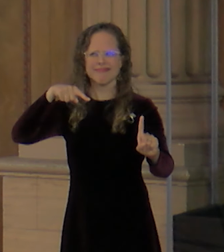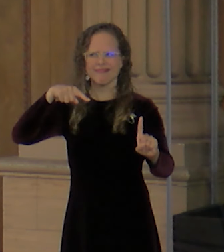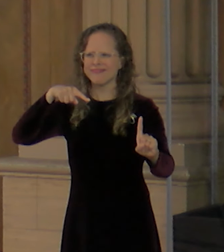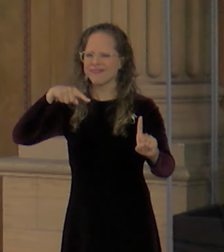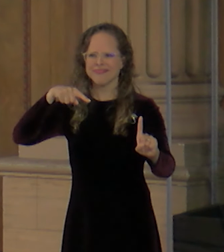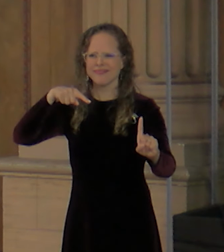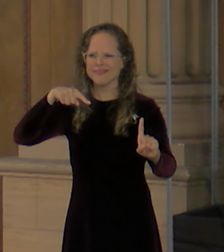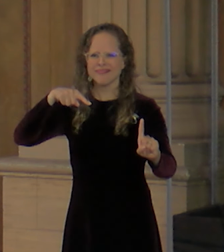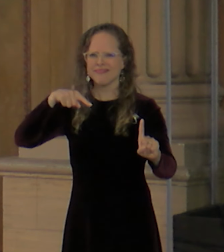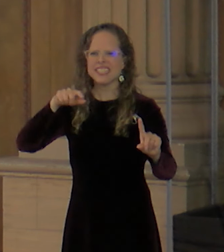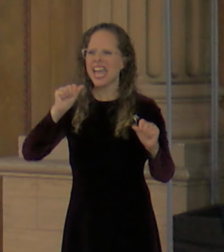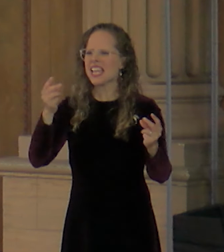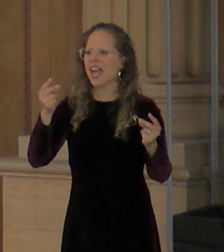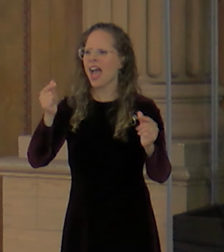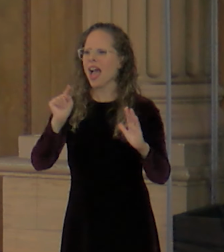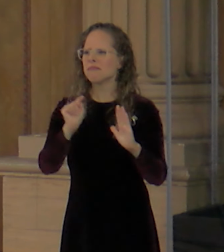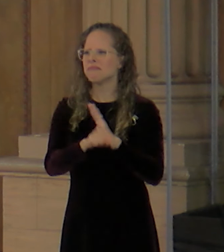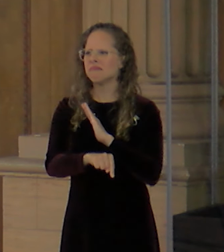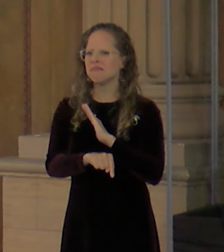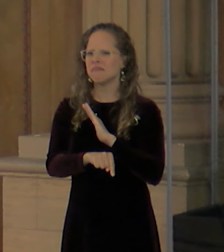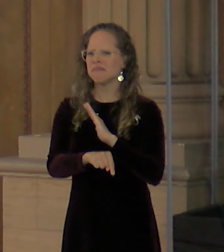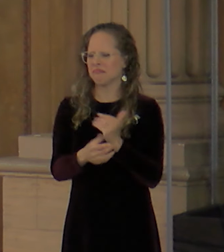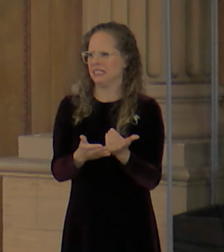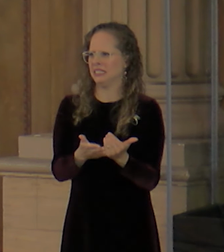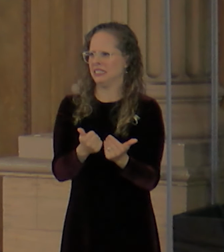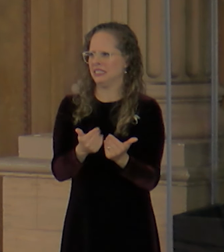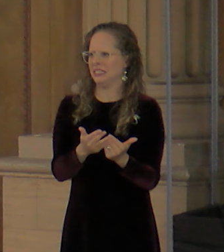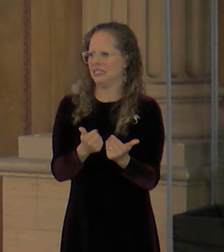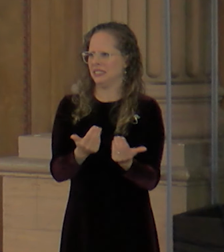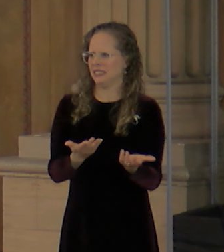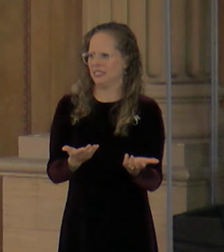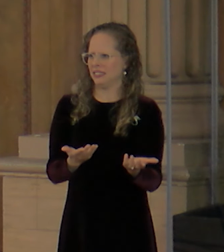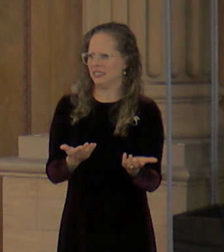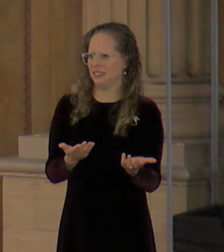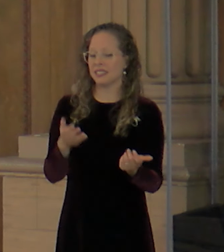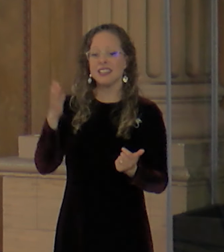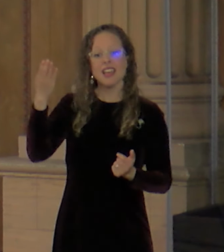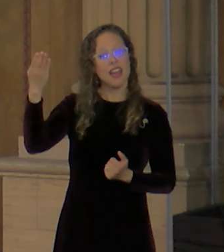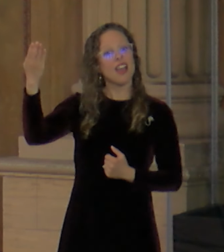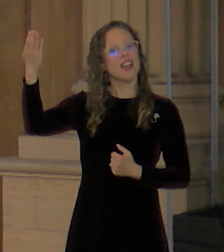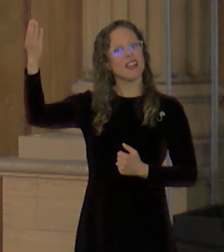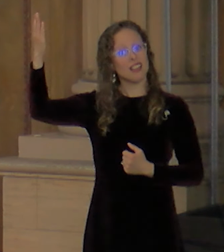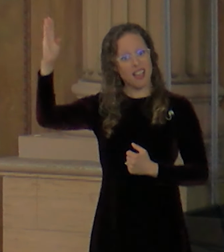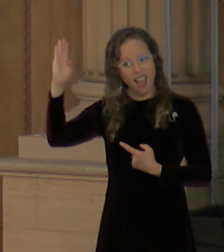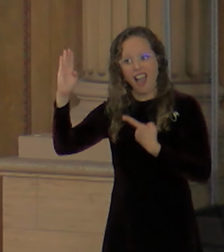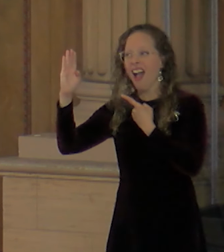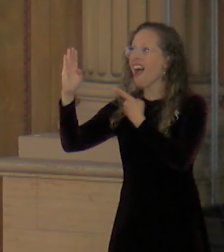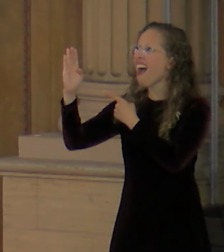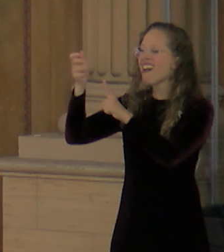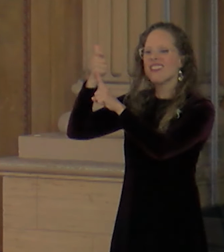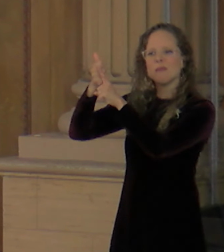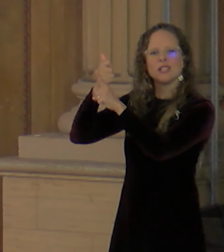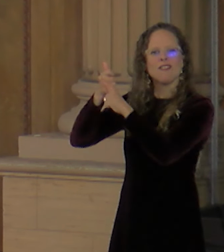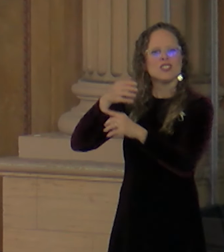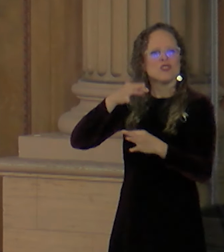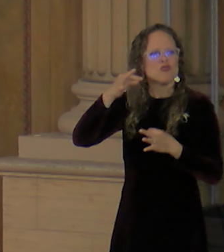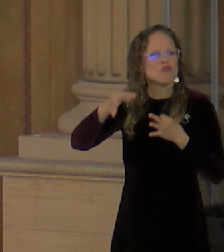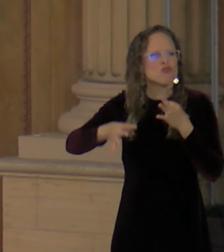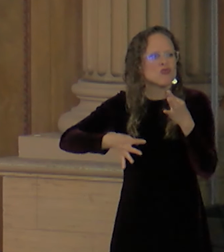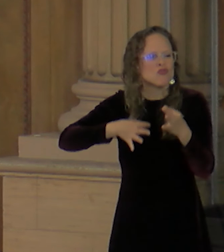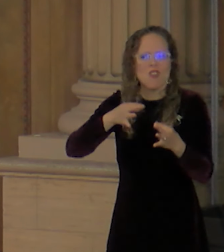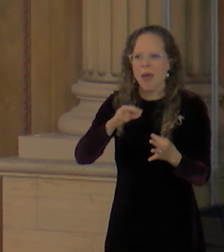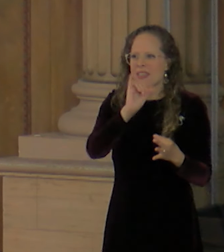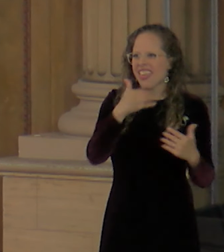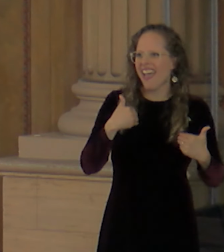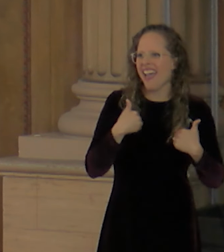his harpoons. And God, in almost gleeful terms, is describing Leviathan like a hunter